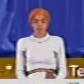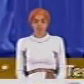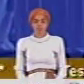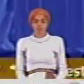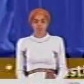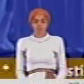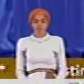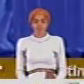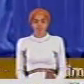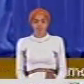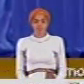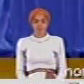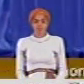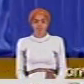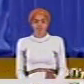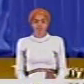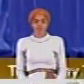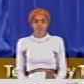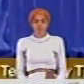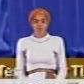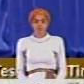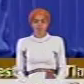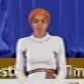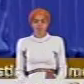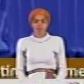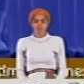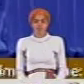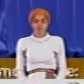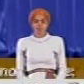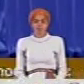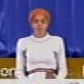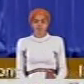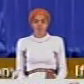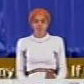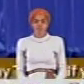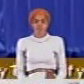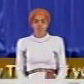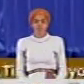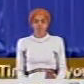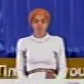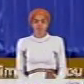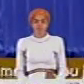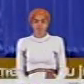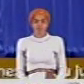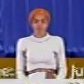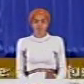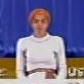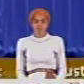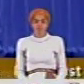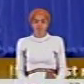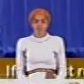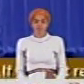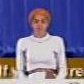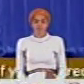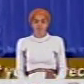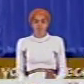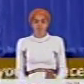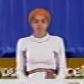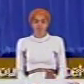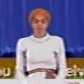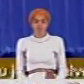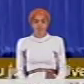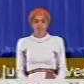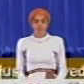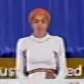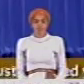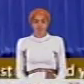takwas tara yanzu amin. Yanzu shekara takwas wanda nake fama da shi yaro nan ya kwanta